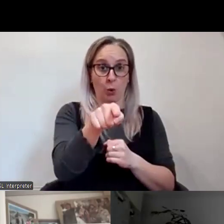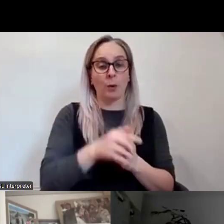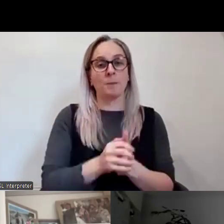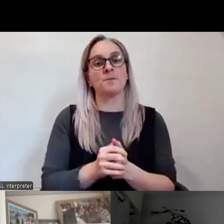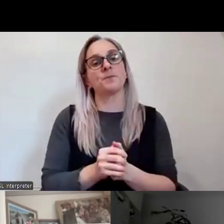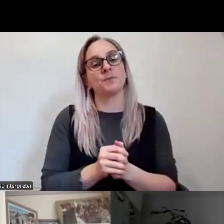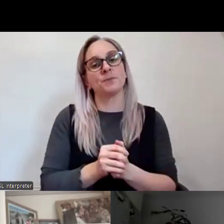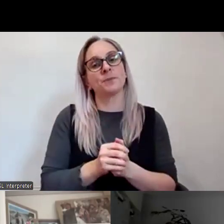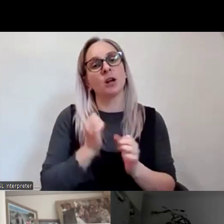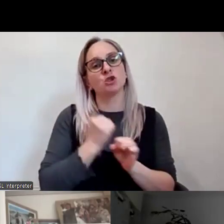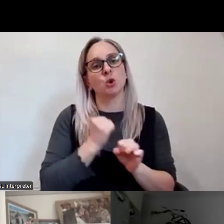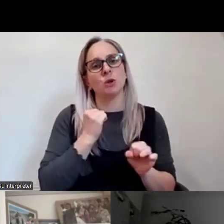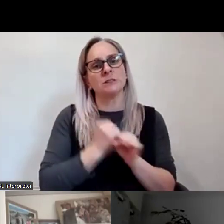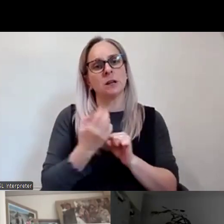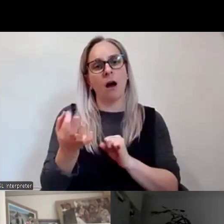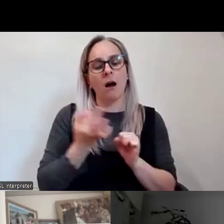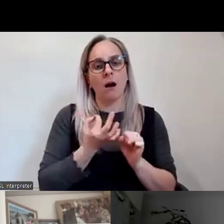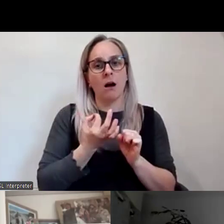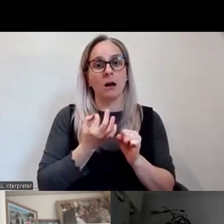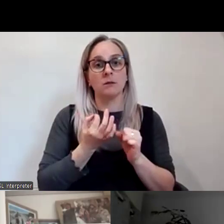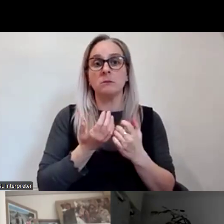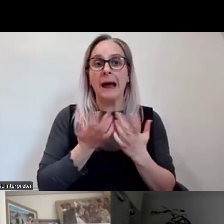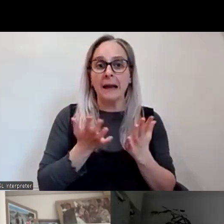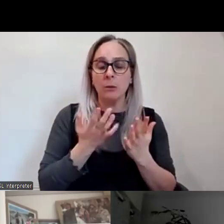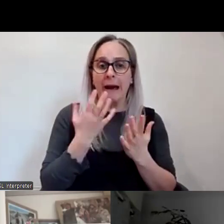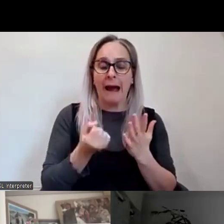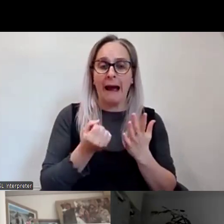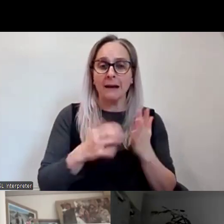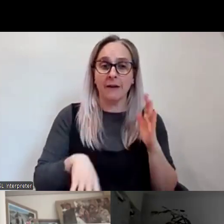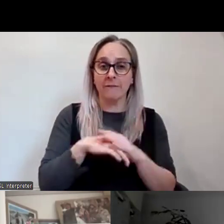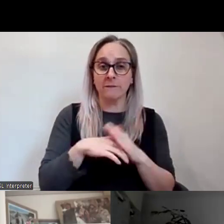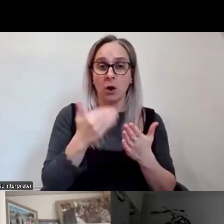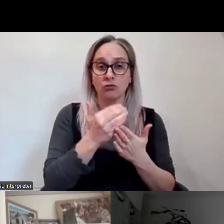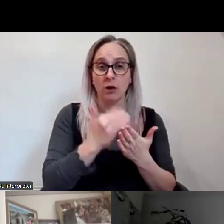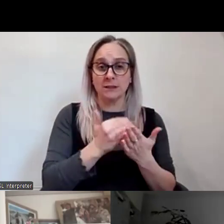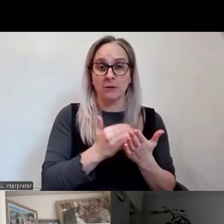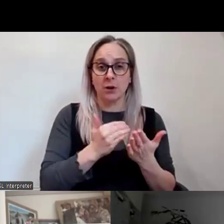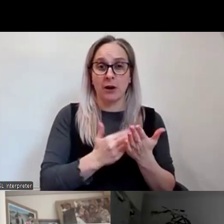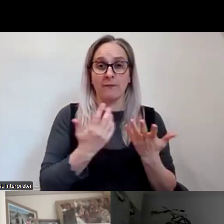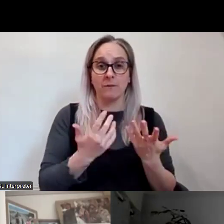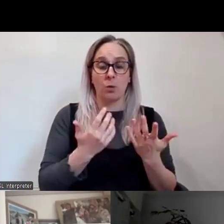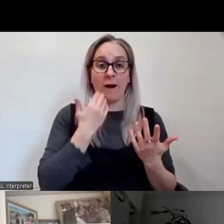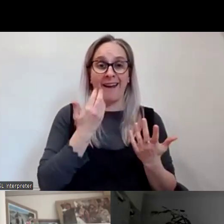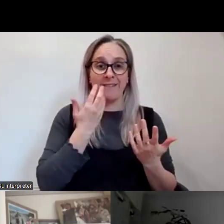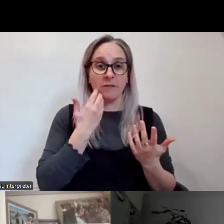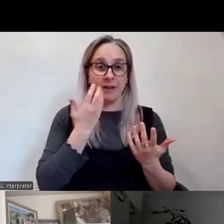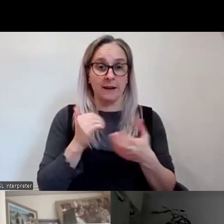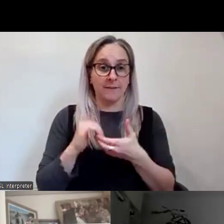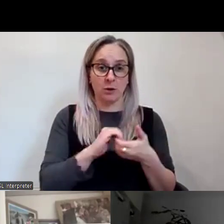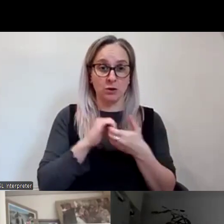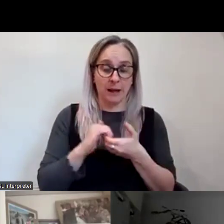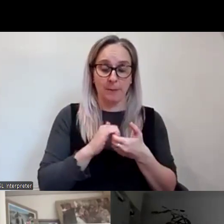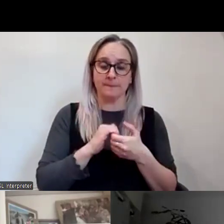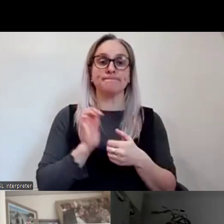Georgina, is there anywhere that states the full additional criteria for the individual fellowships? Yes, it's on the website in